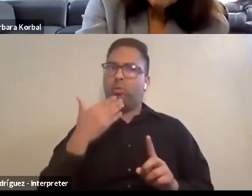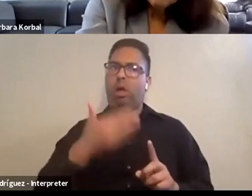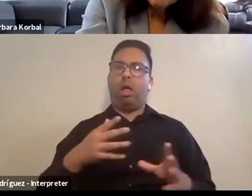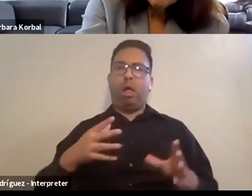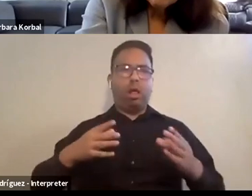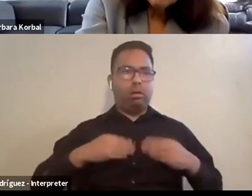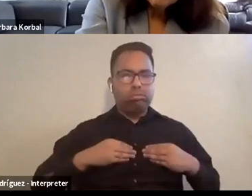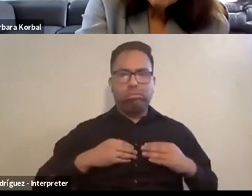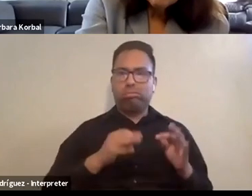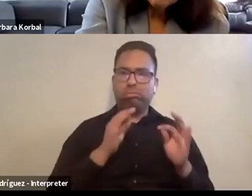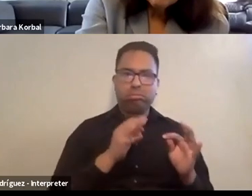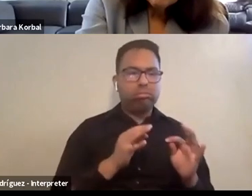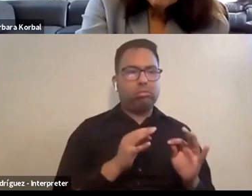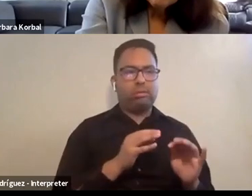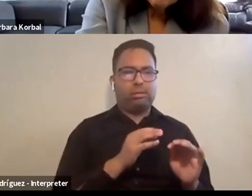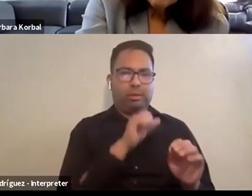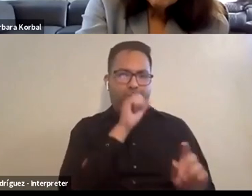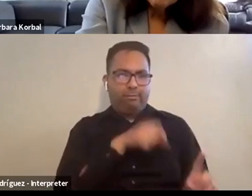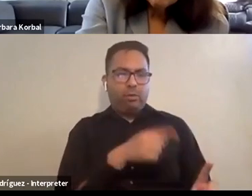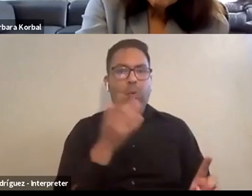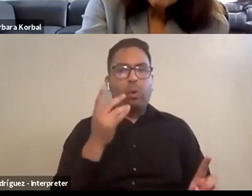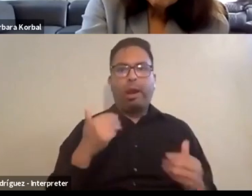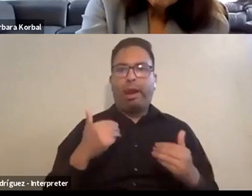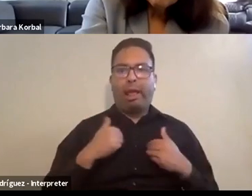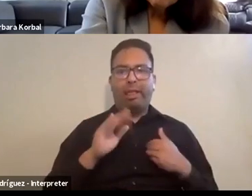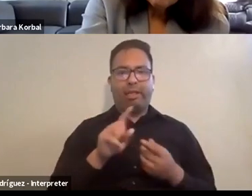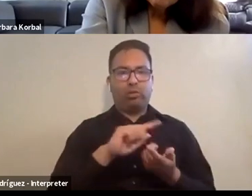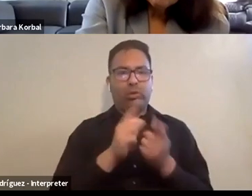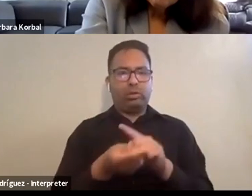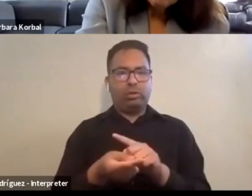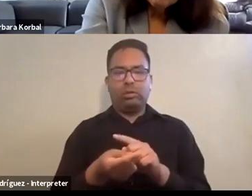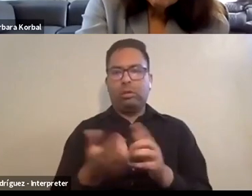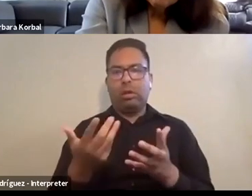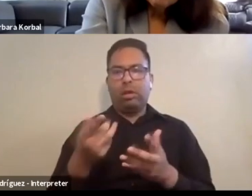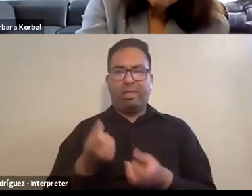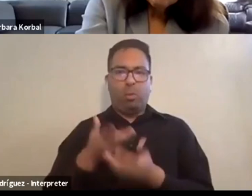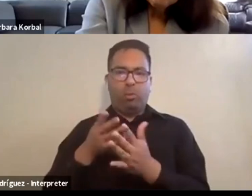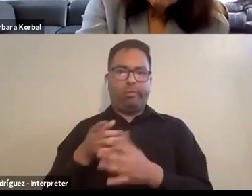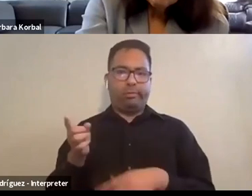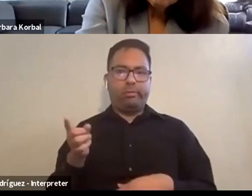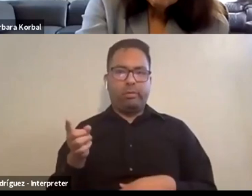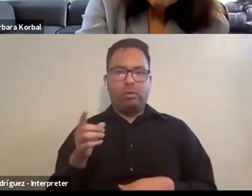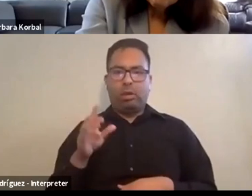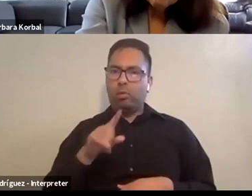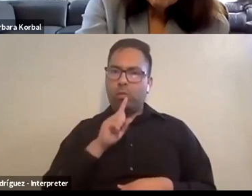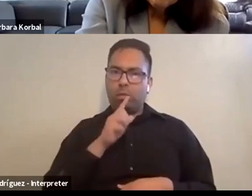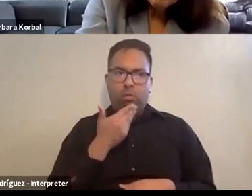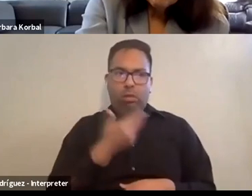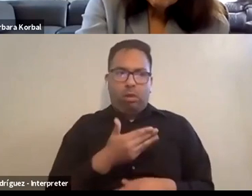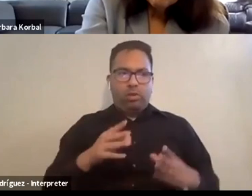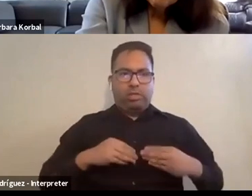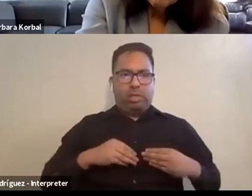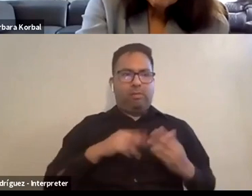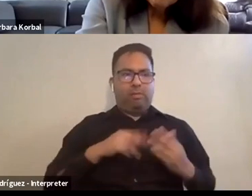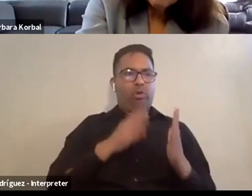because it had translations of the beatnik poets that were very well received by the readers of El